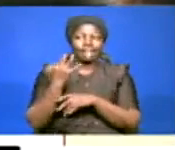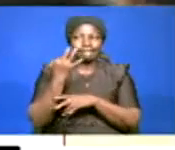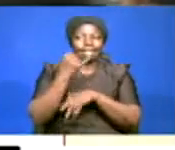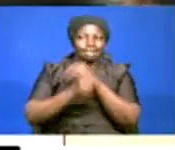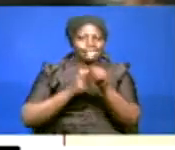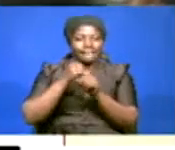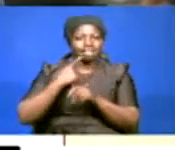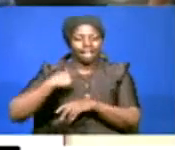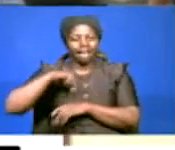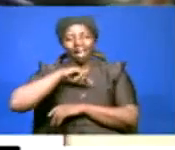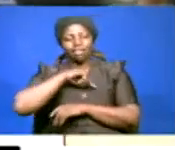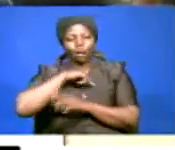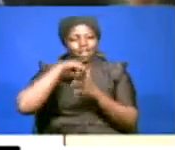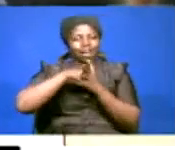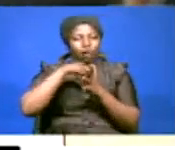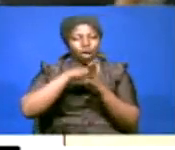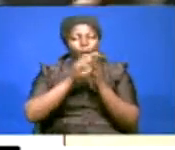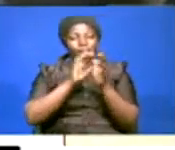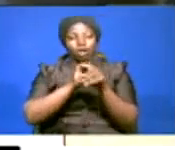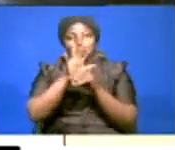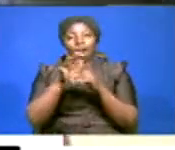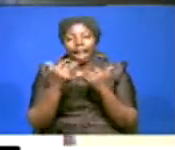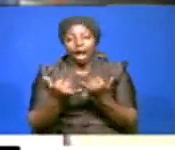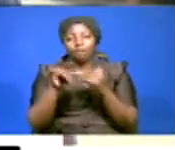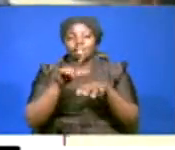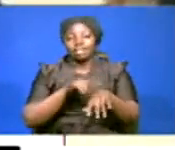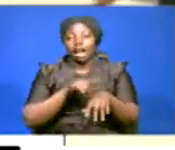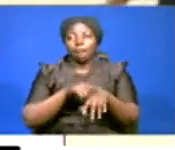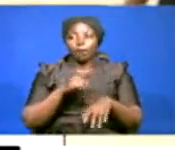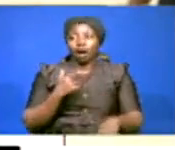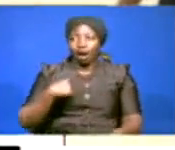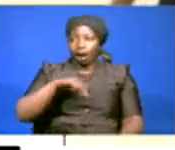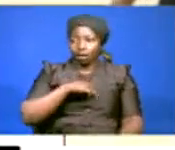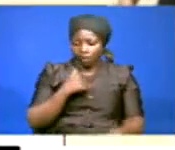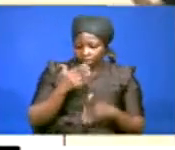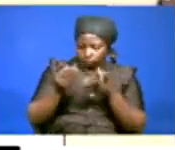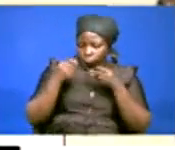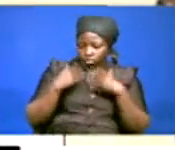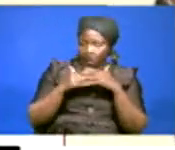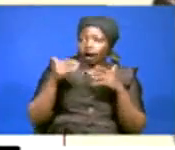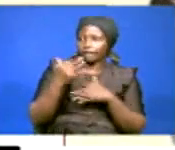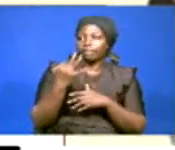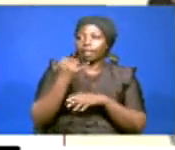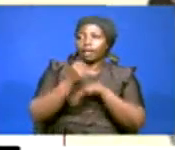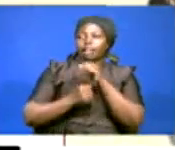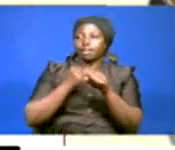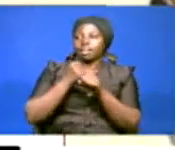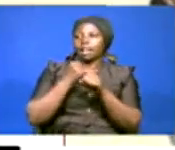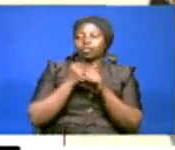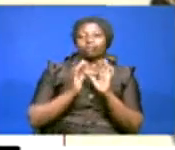tumekabana na COVID. Na sasa huu wakati tumepata baada ya miaka mitatu to celebrate